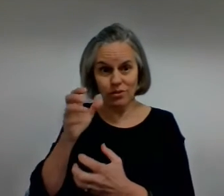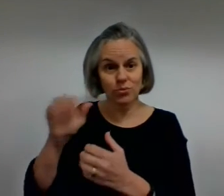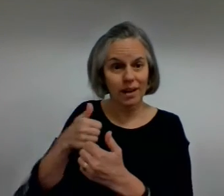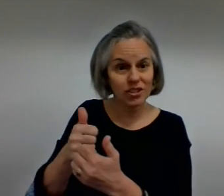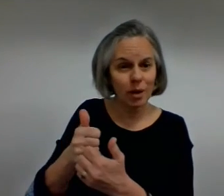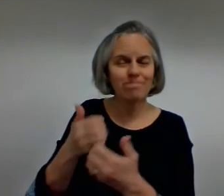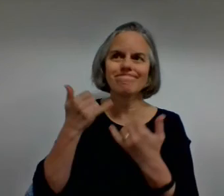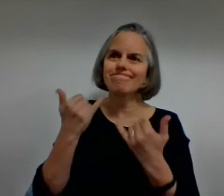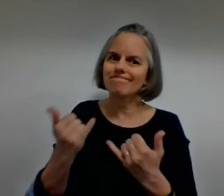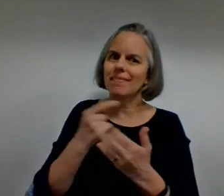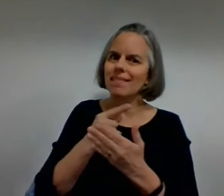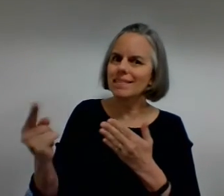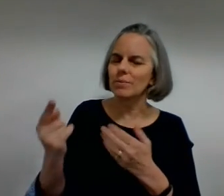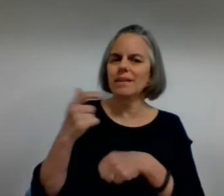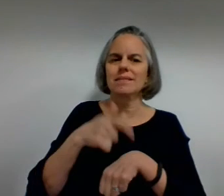it.